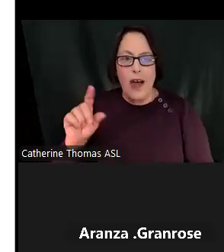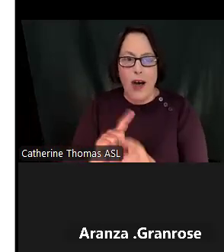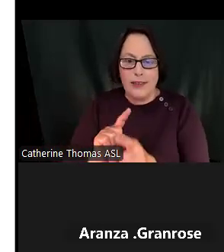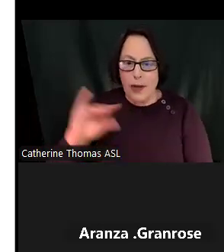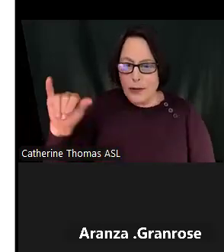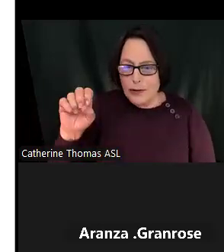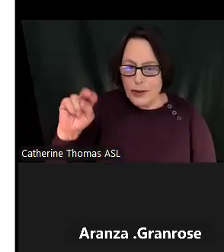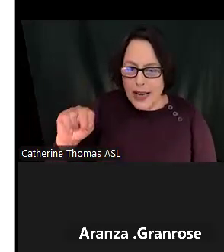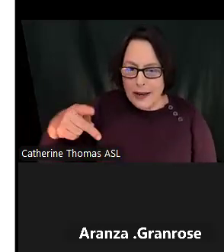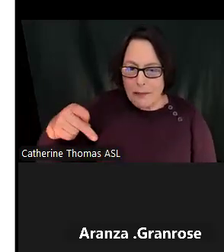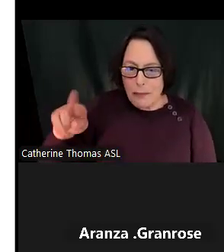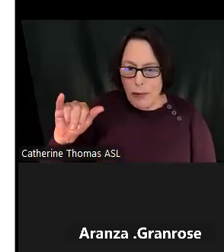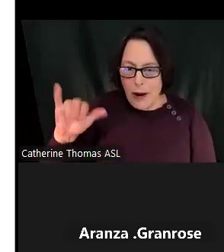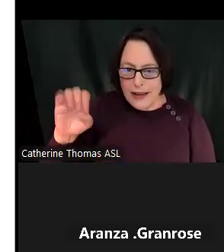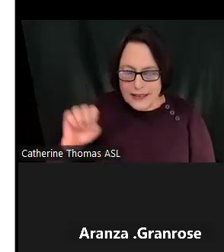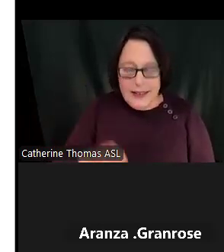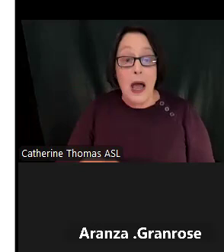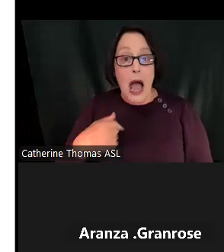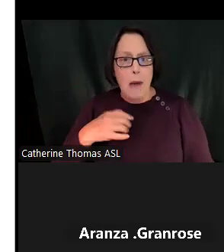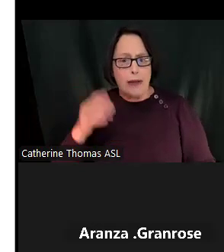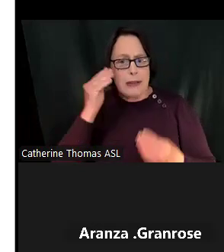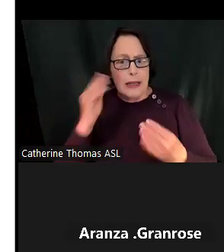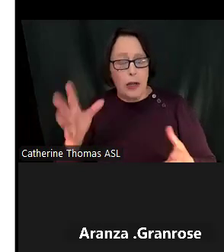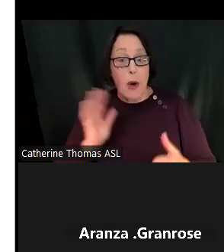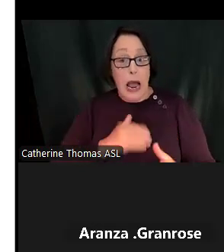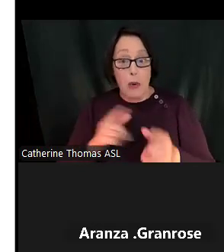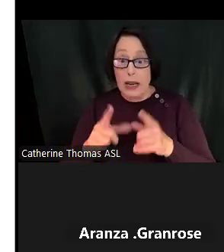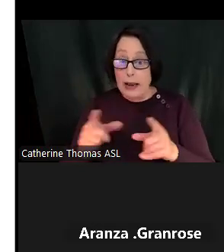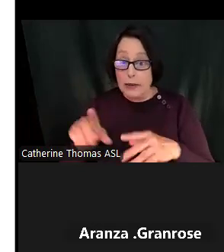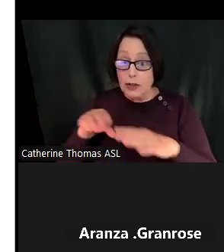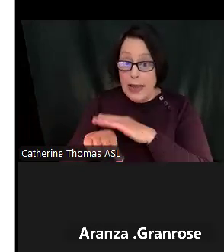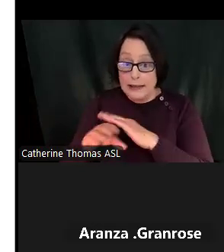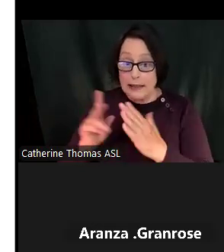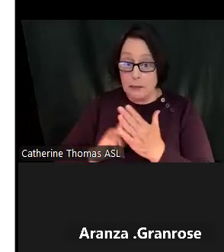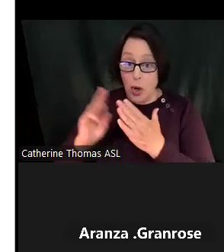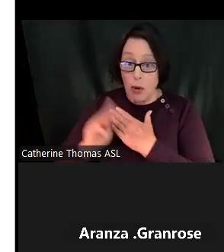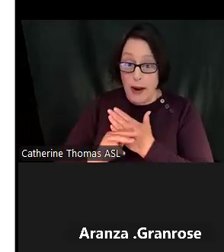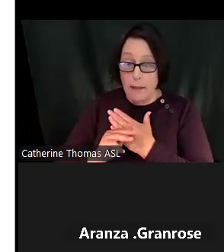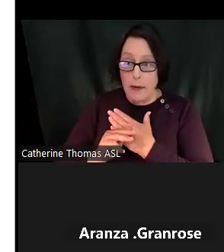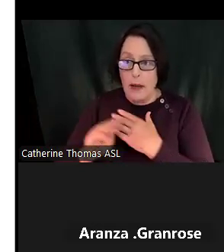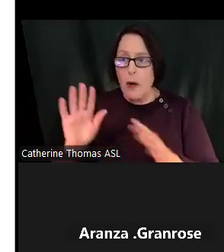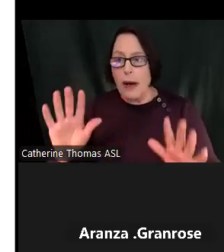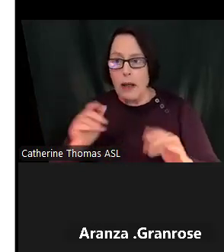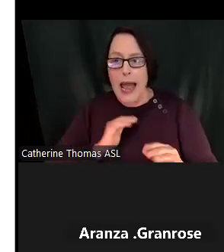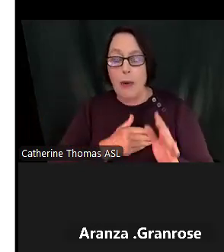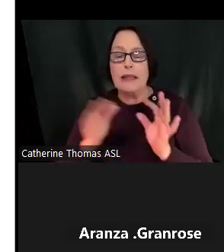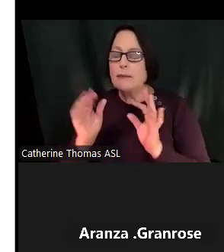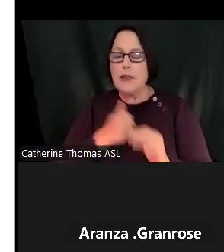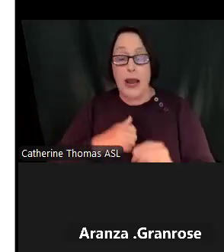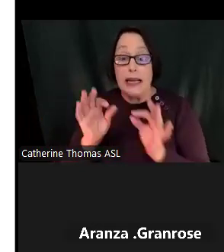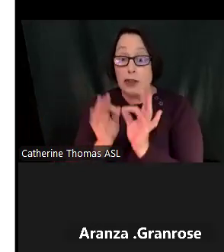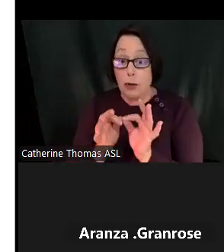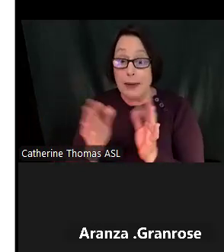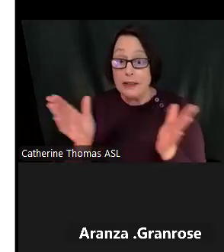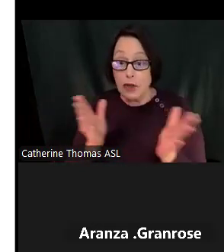do just want to make a notation that our language access program, or I'm sorry, that our interpreter services program that we're